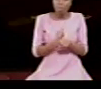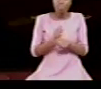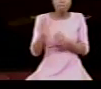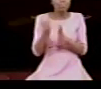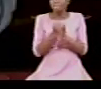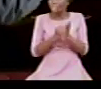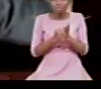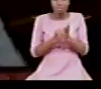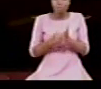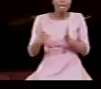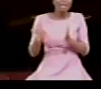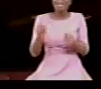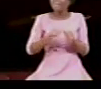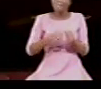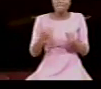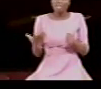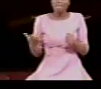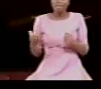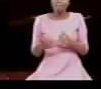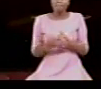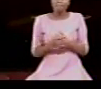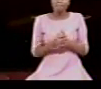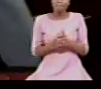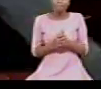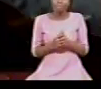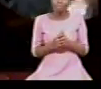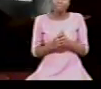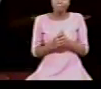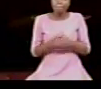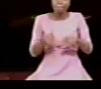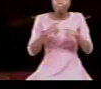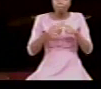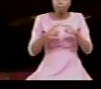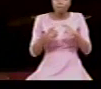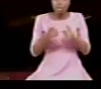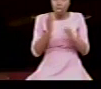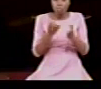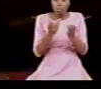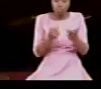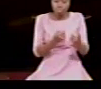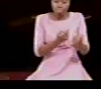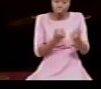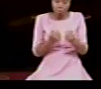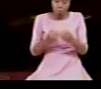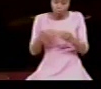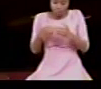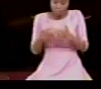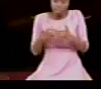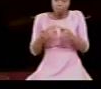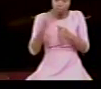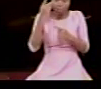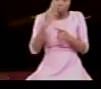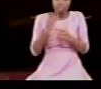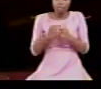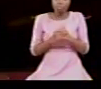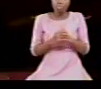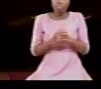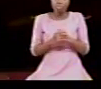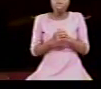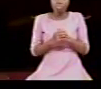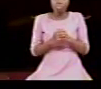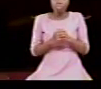status, backs everything. But you want to draw near, like that woman,